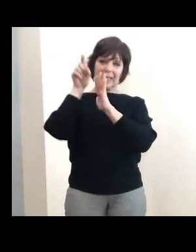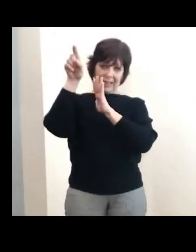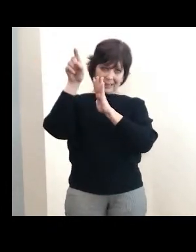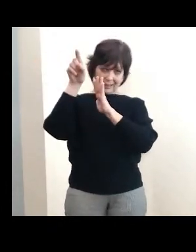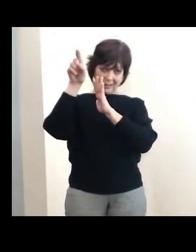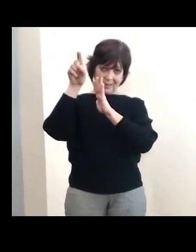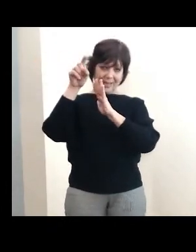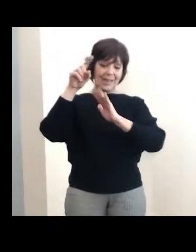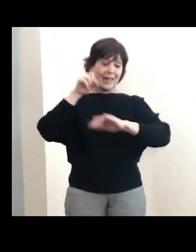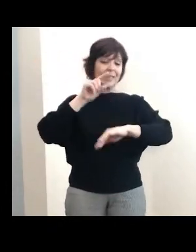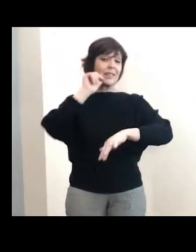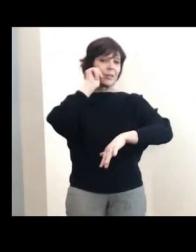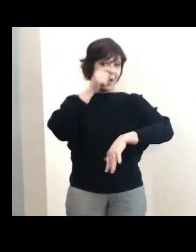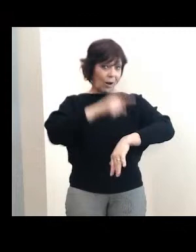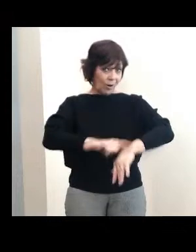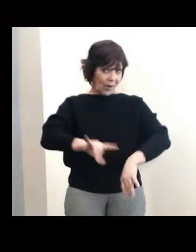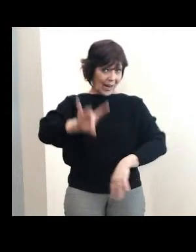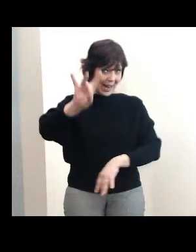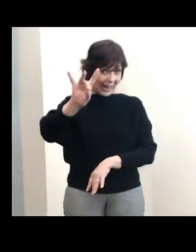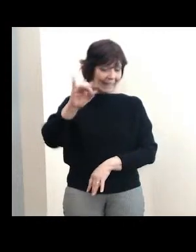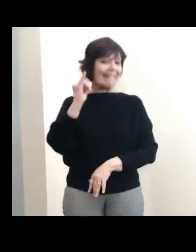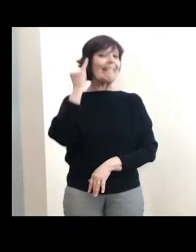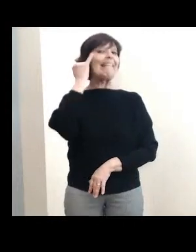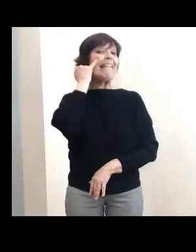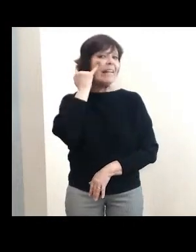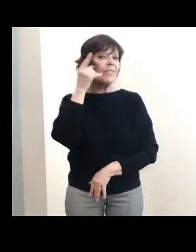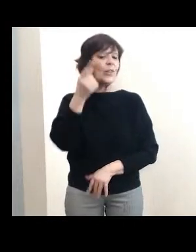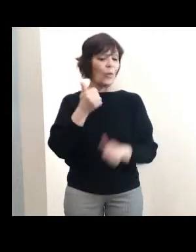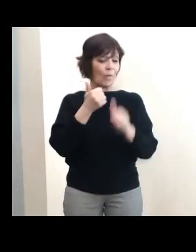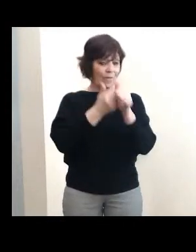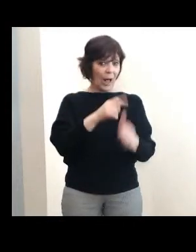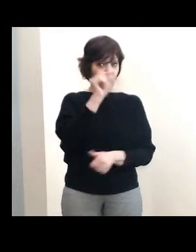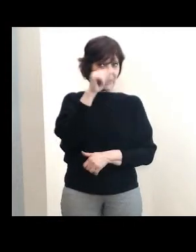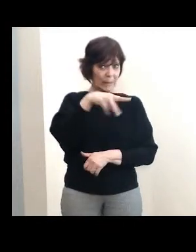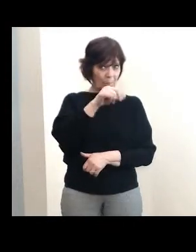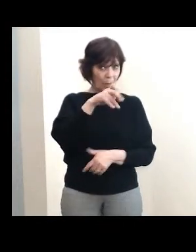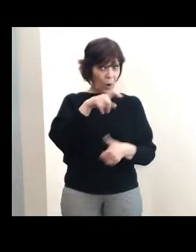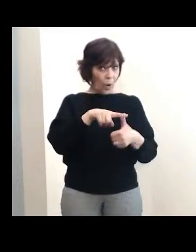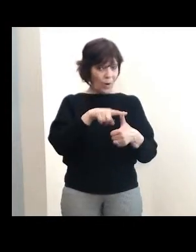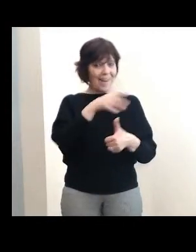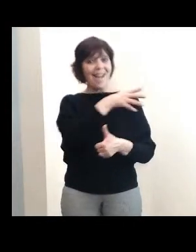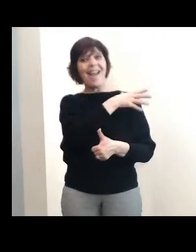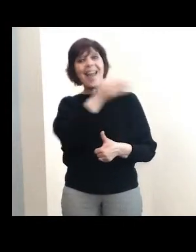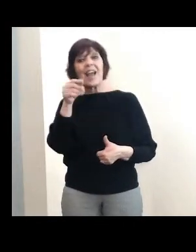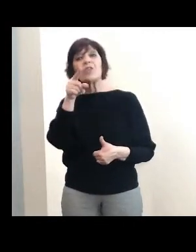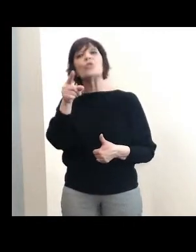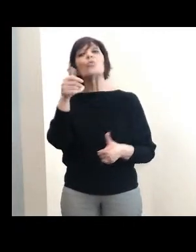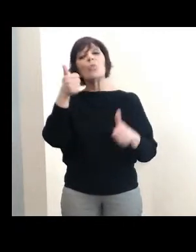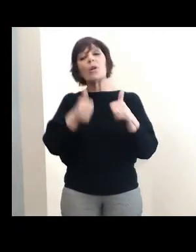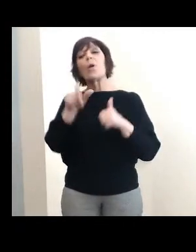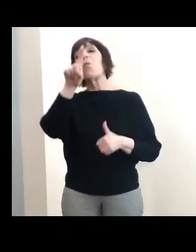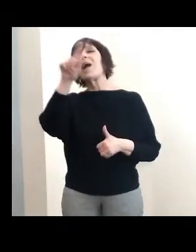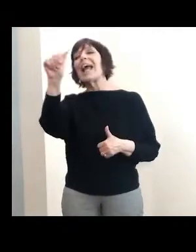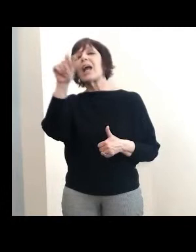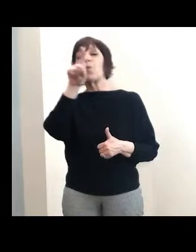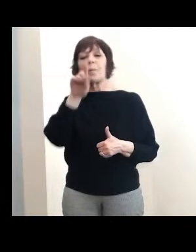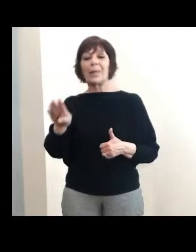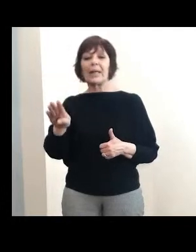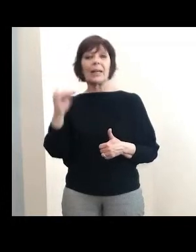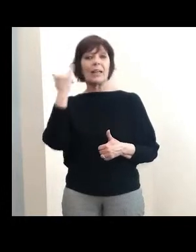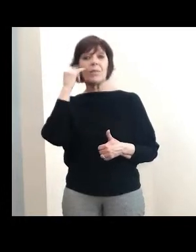a.m. if you live in one of 10 zip codes and you qualify in the 1A or 1B category. If you do not